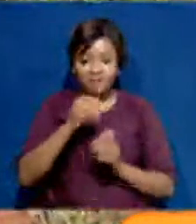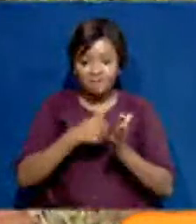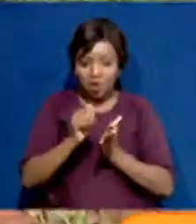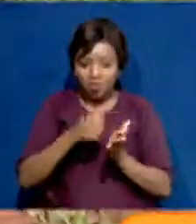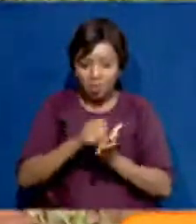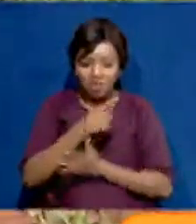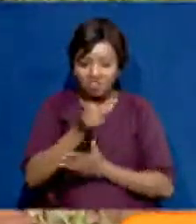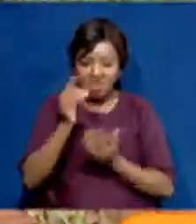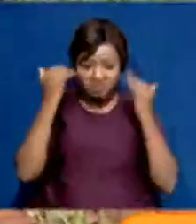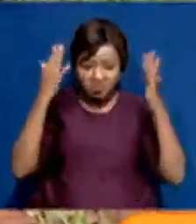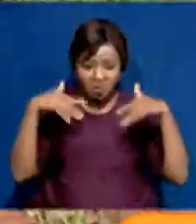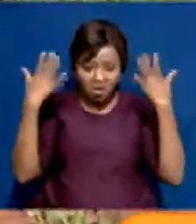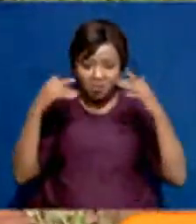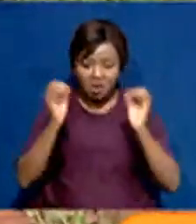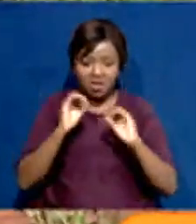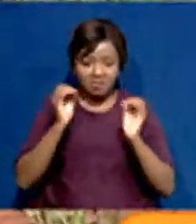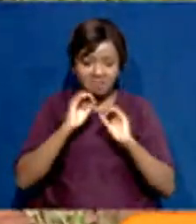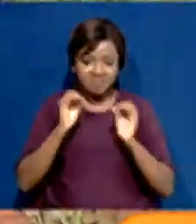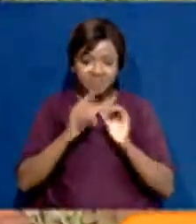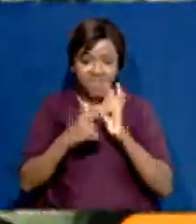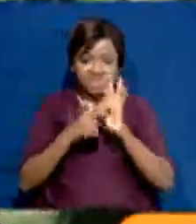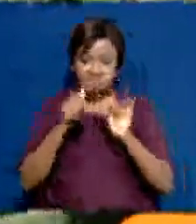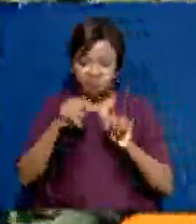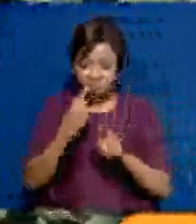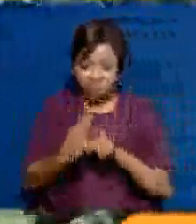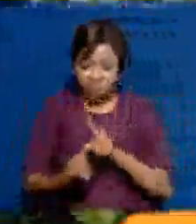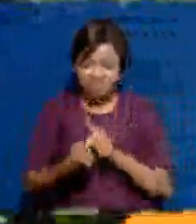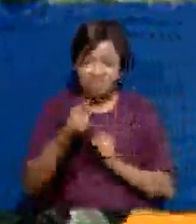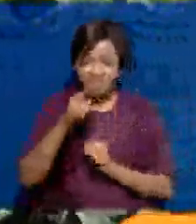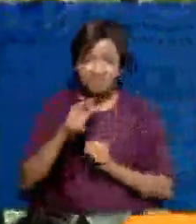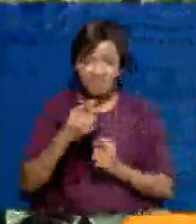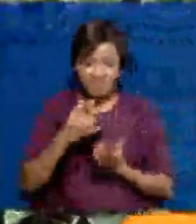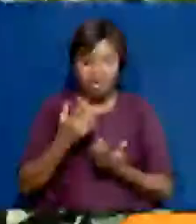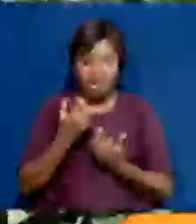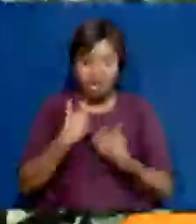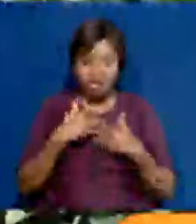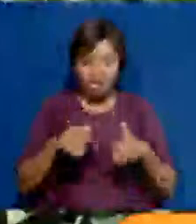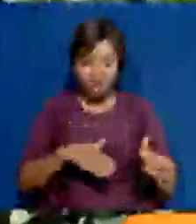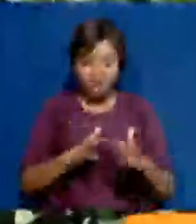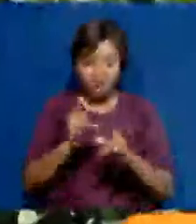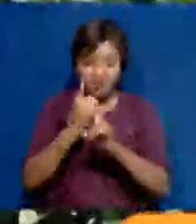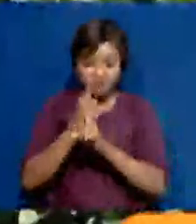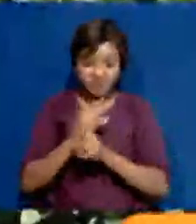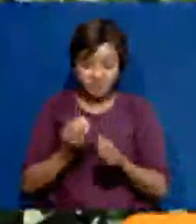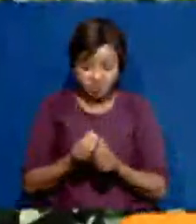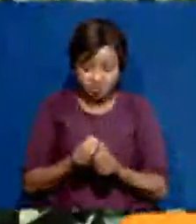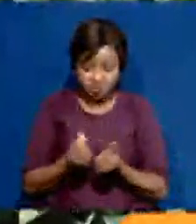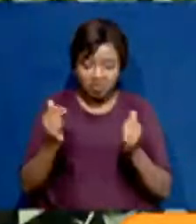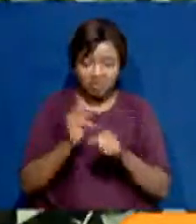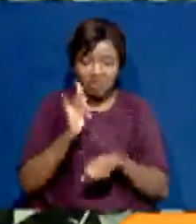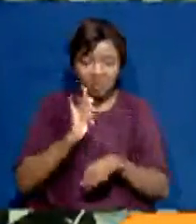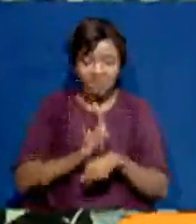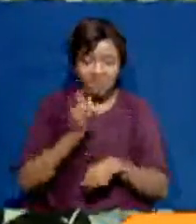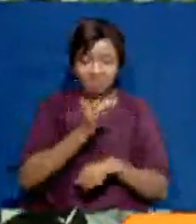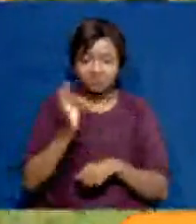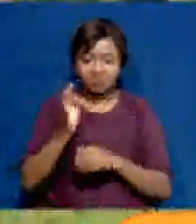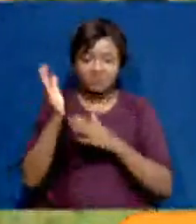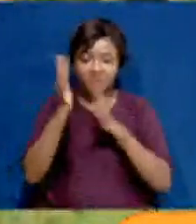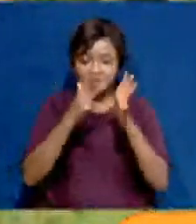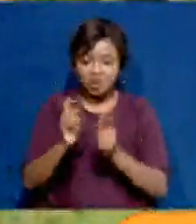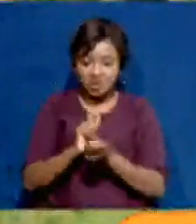not worried at all. Earlier this year, they adopted some measures to help them mitigate the effects of climate